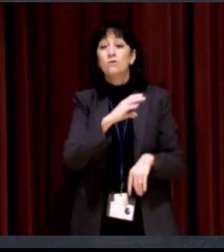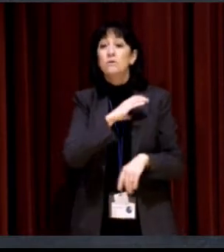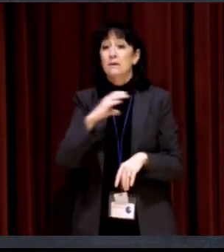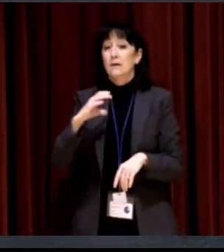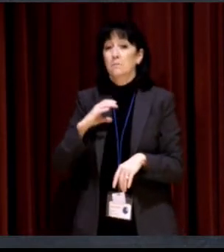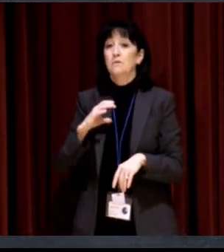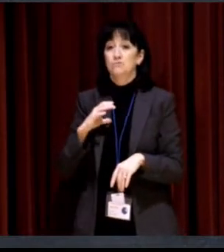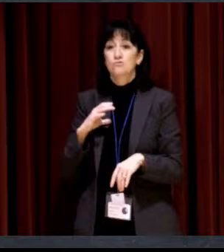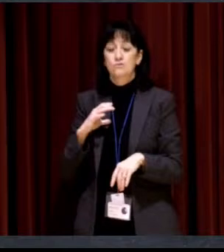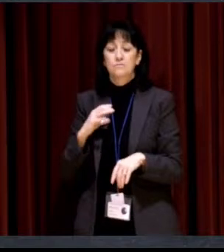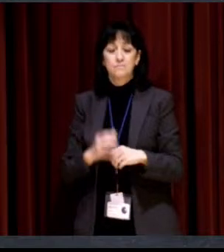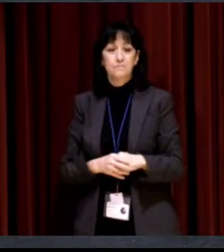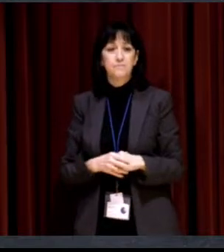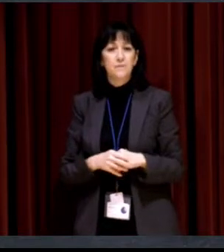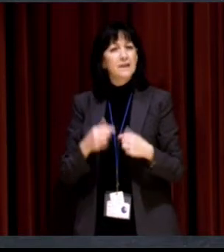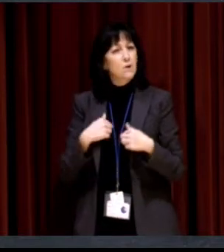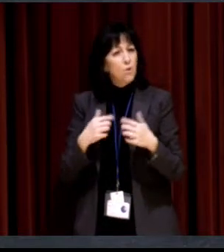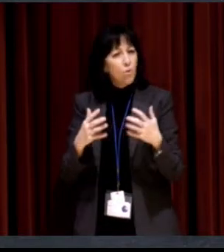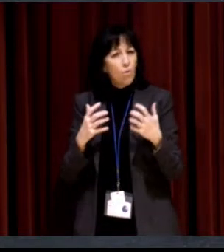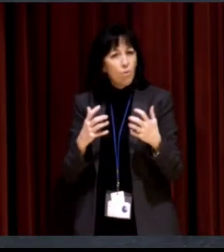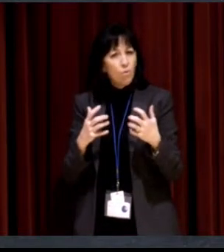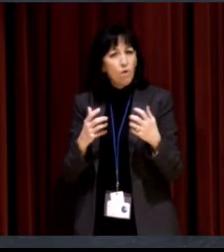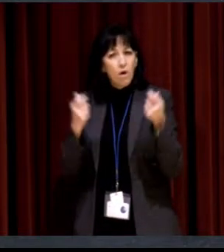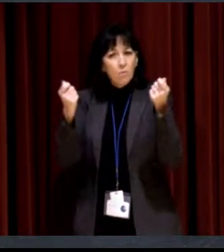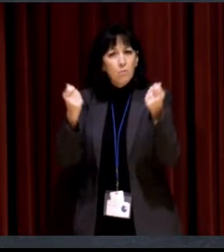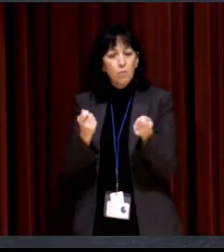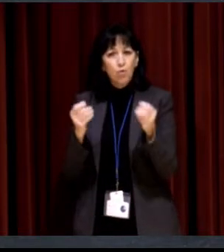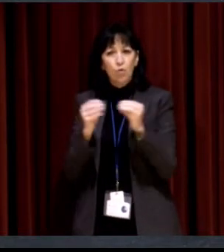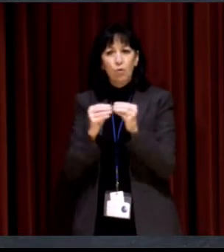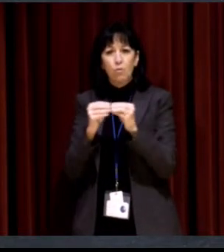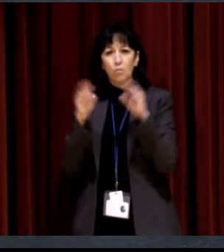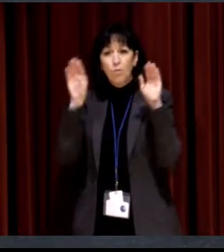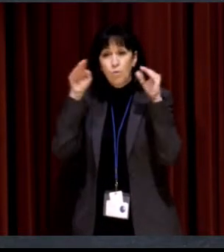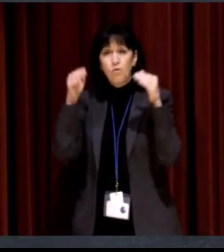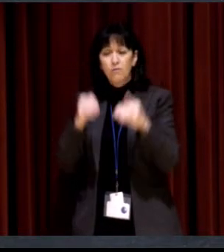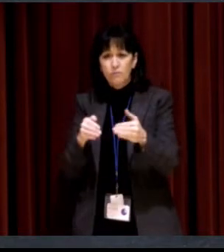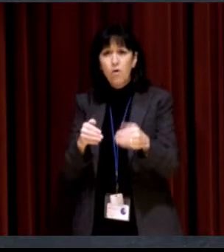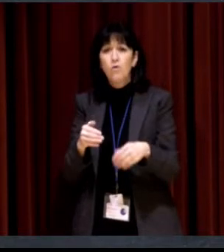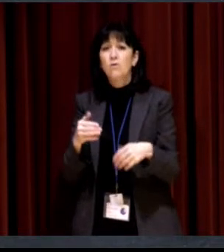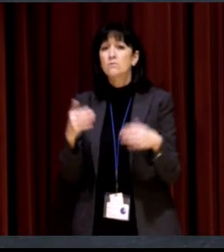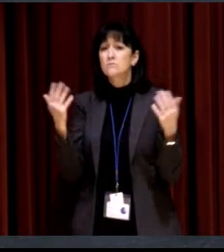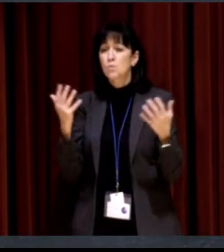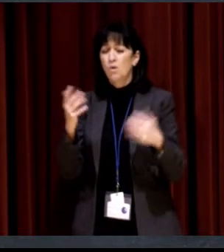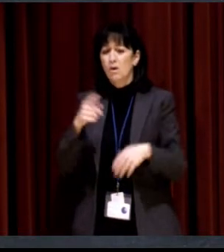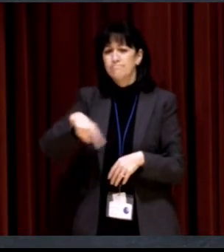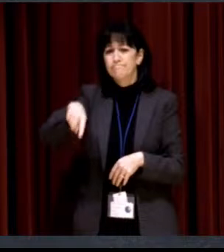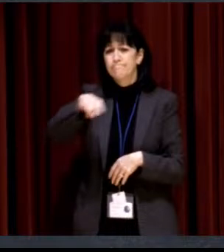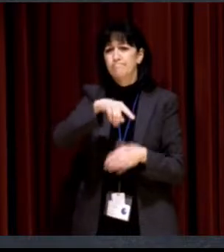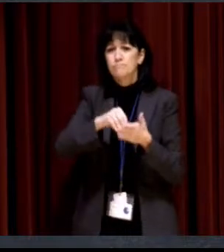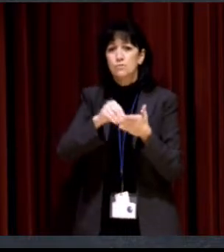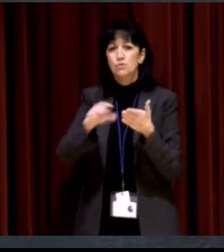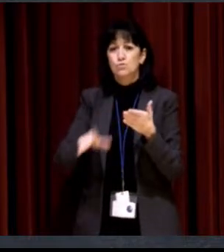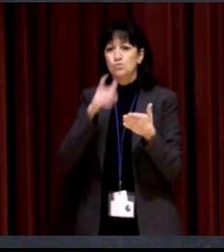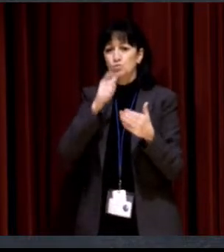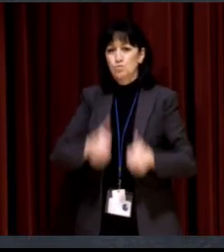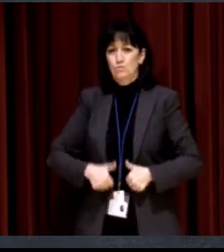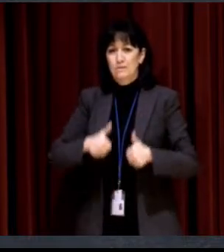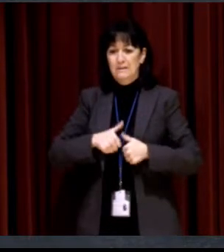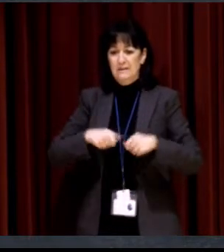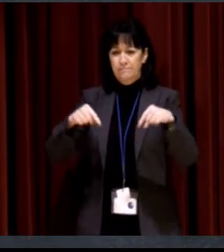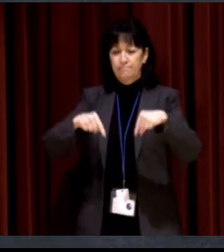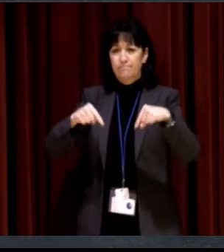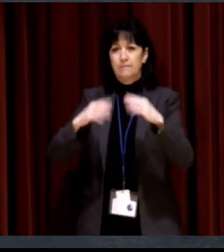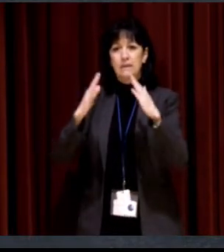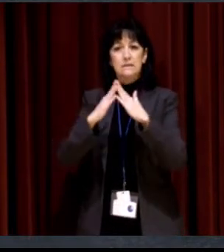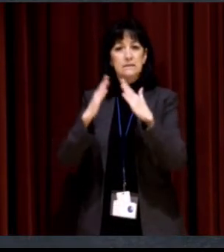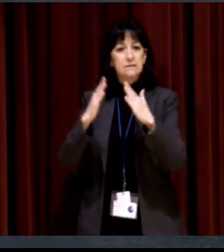of bringing greater focus to our students who live here in the city and the unique problems that they face,